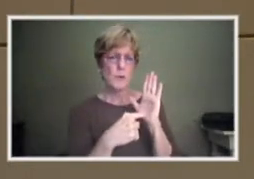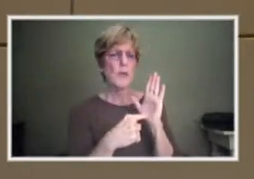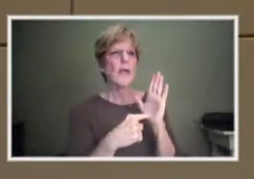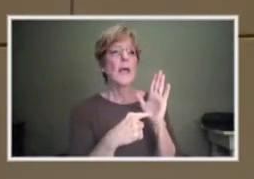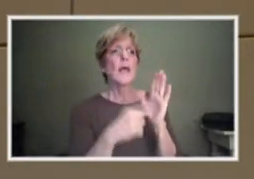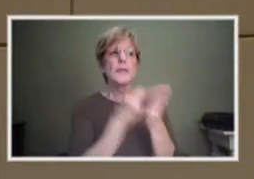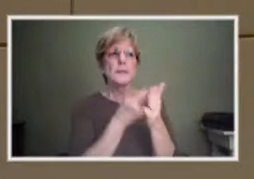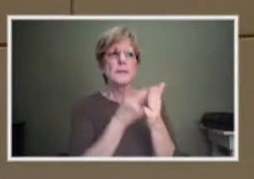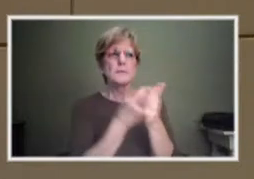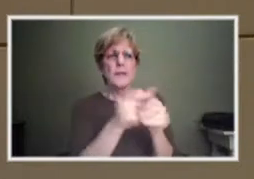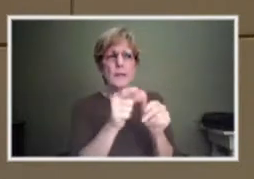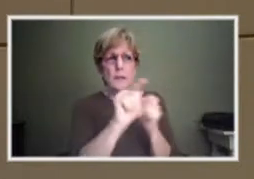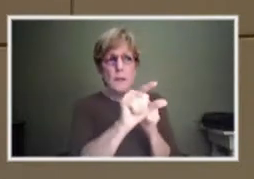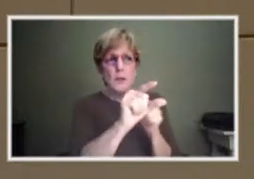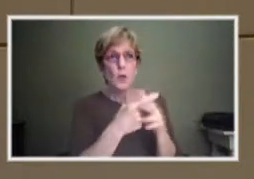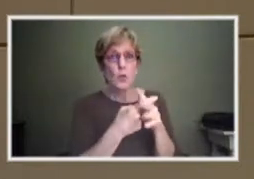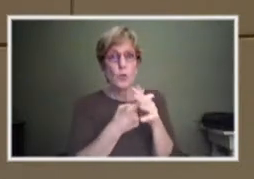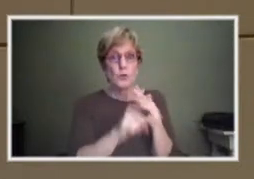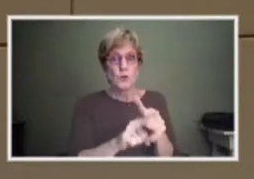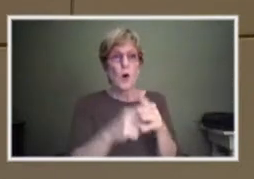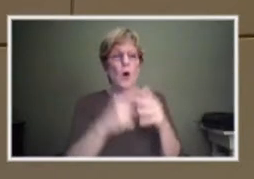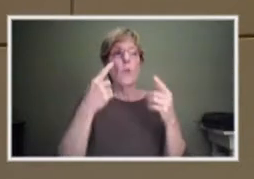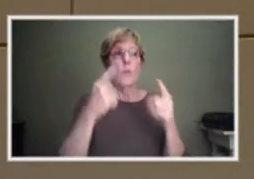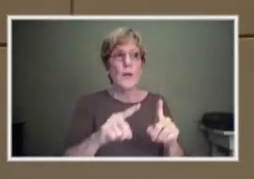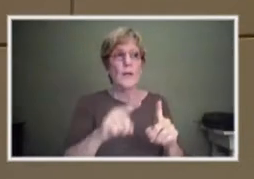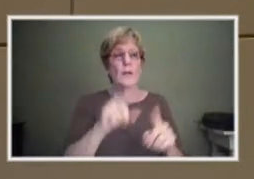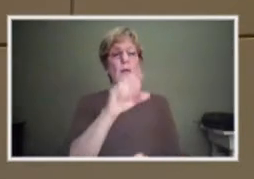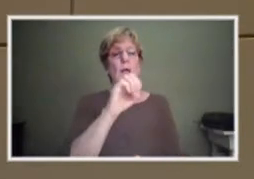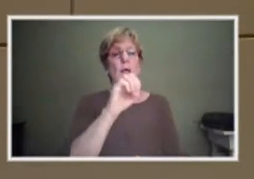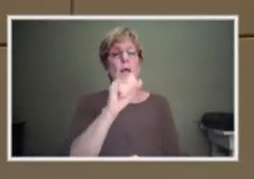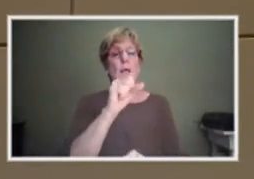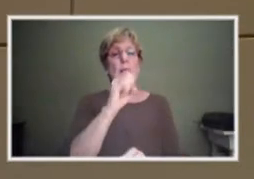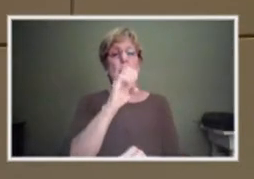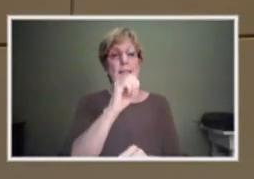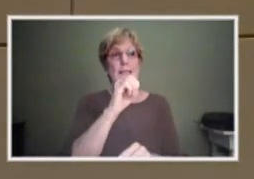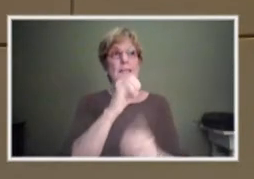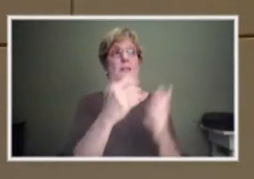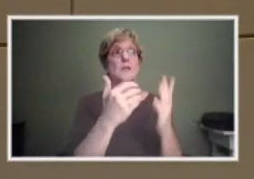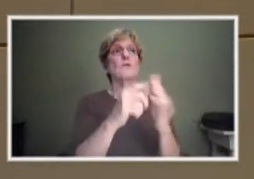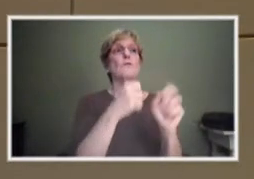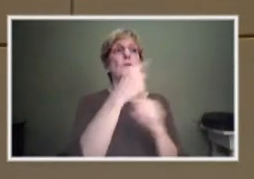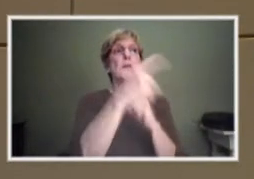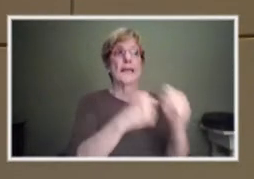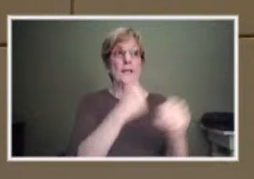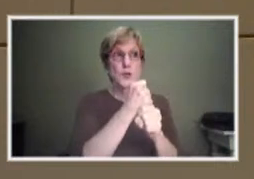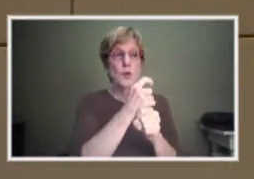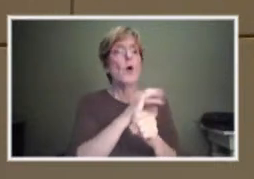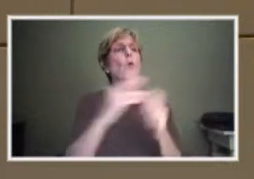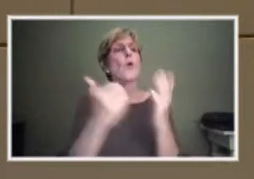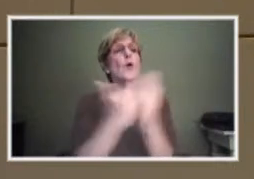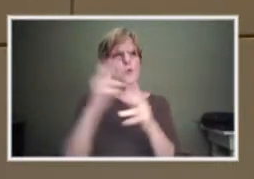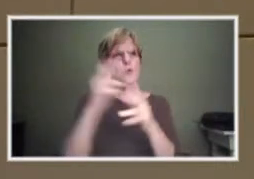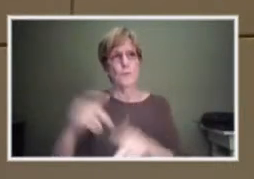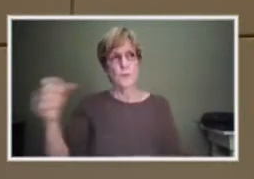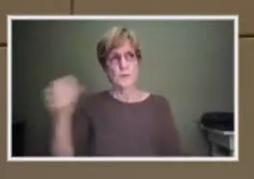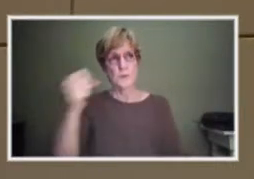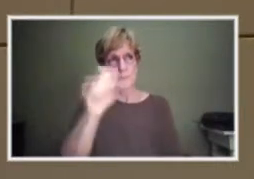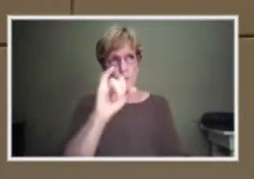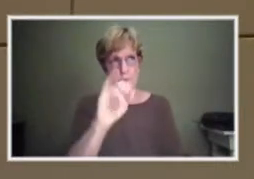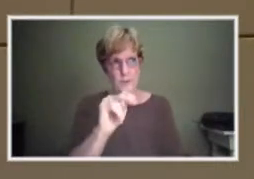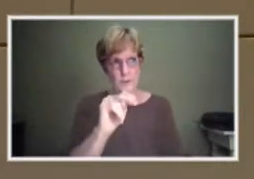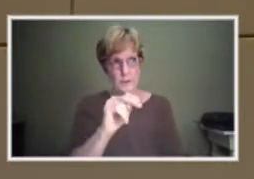will be triggered when there is a lease renewal or a new resident moving in. So, and you shared with